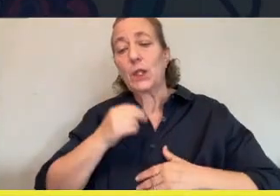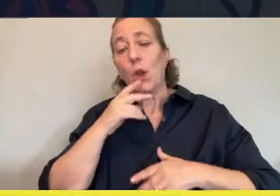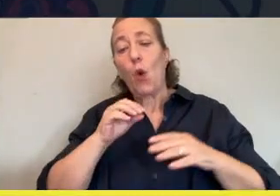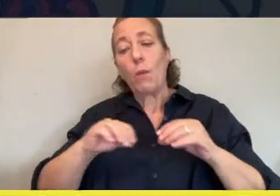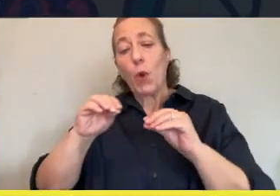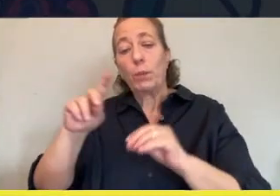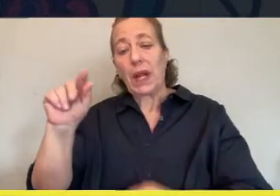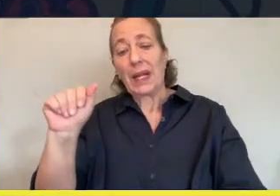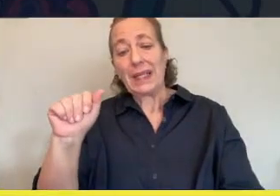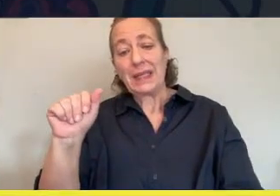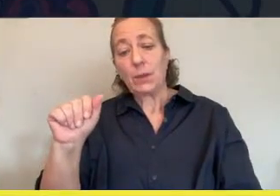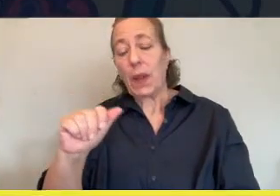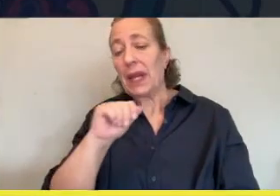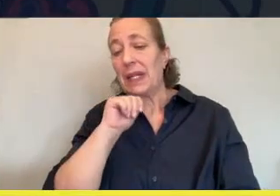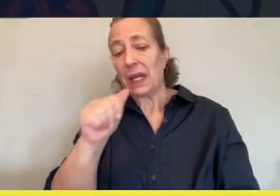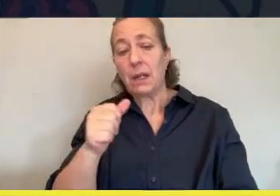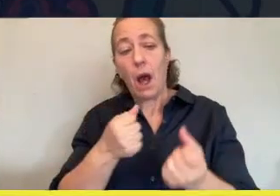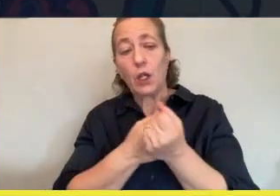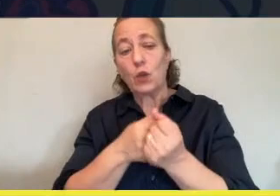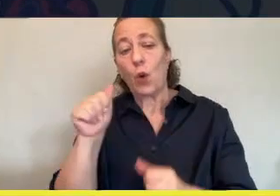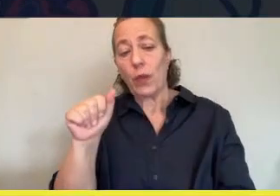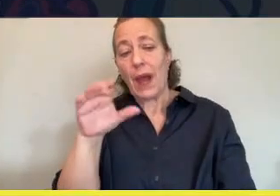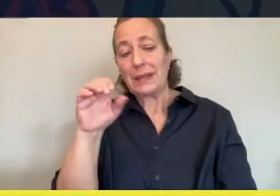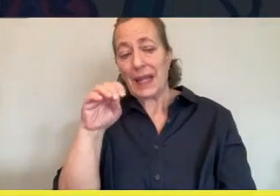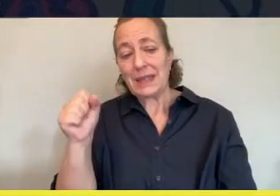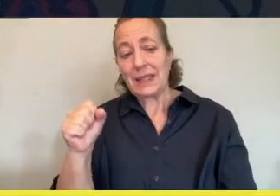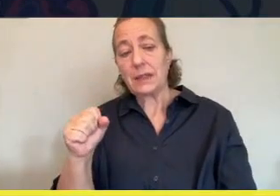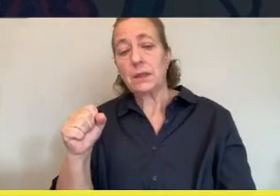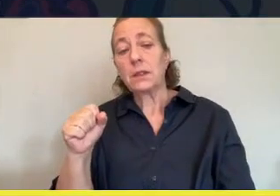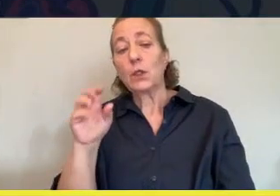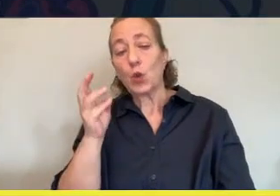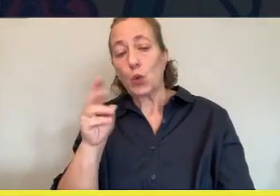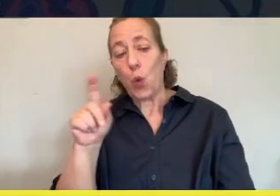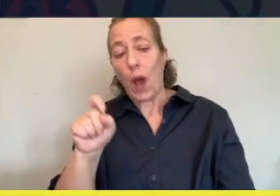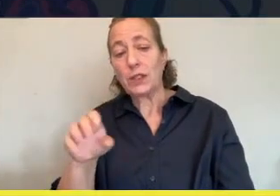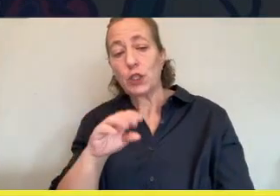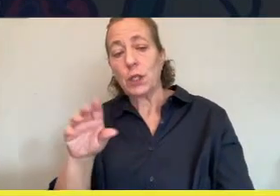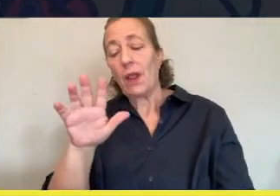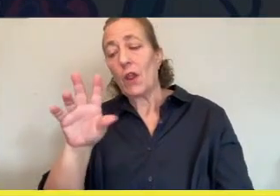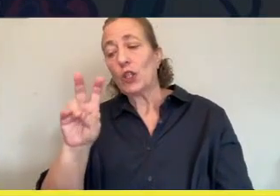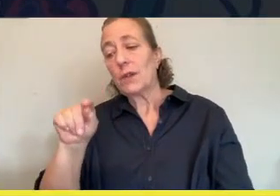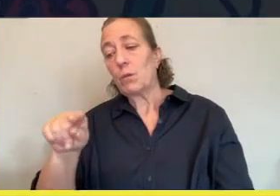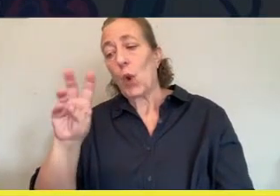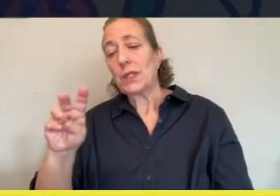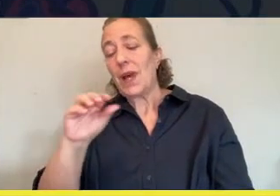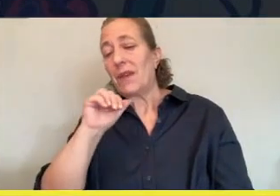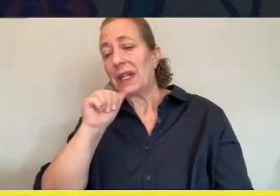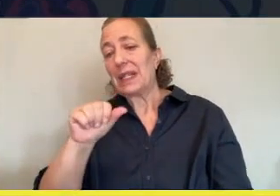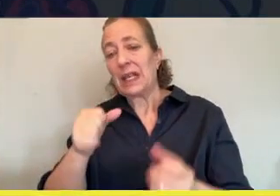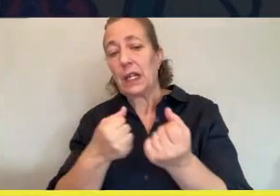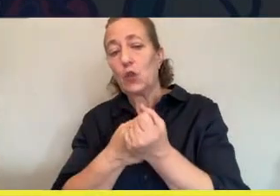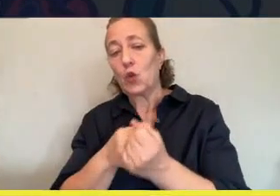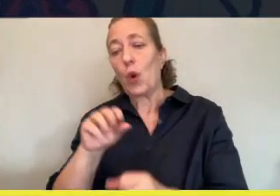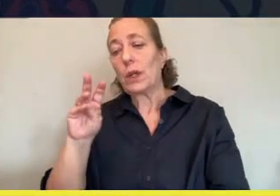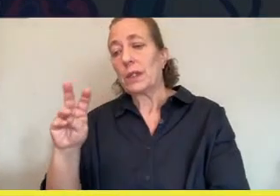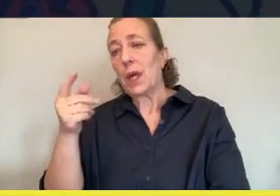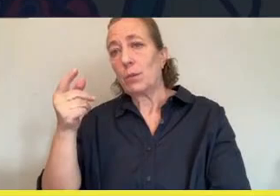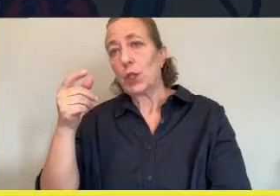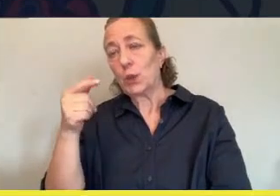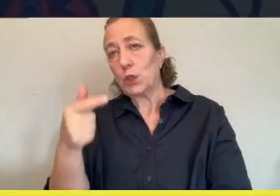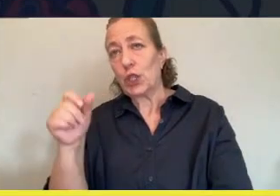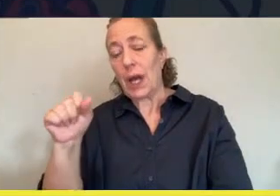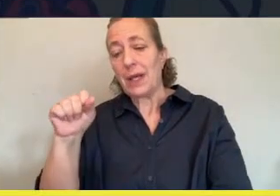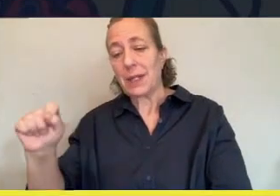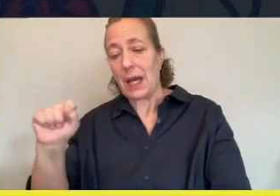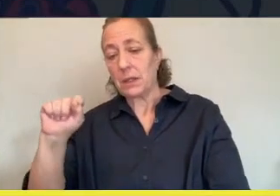disability did not endorse the ACS-6 ambulatory question, and 37.7% did not endorse the WGSS ambulatory question.